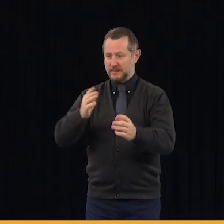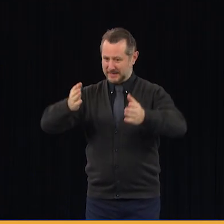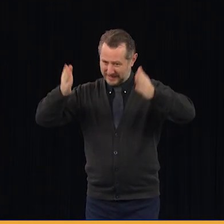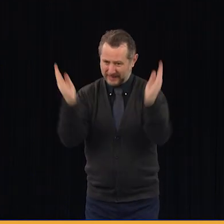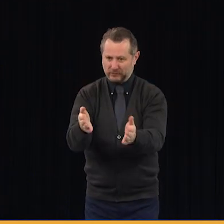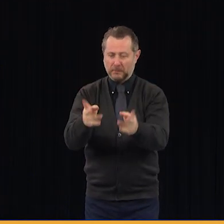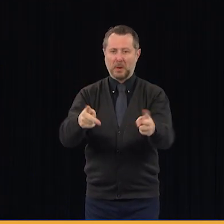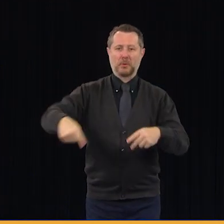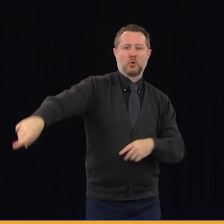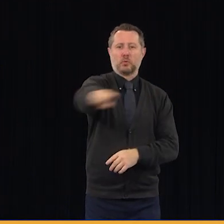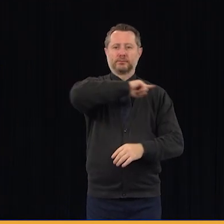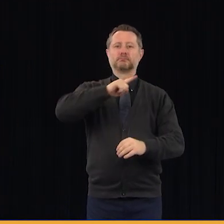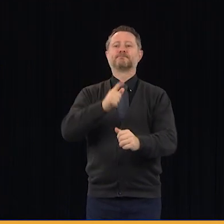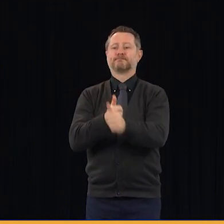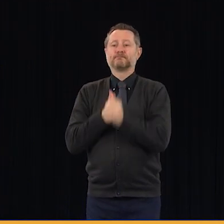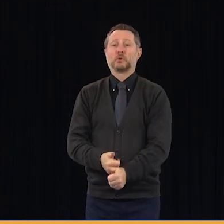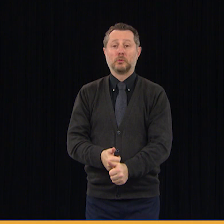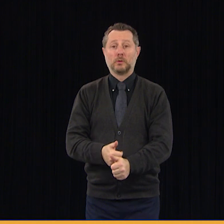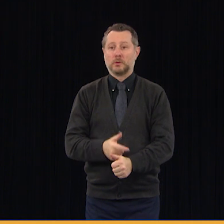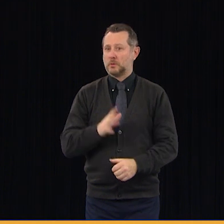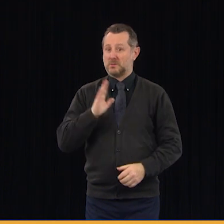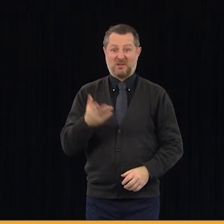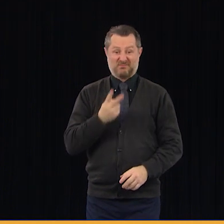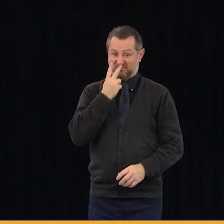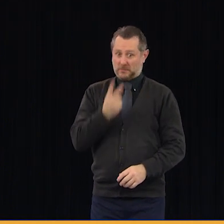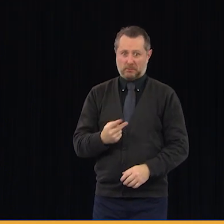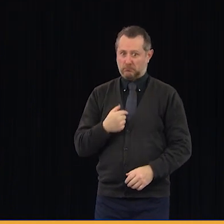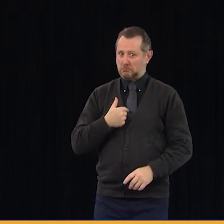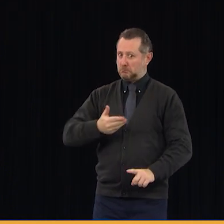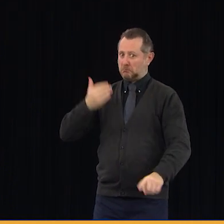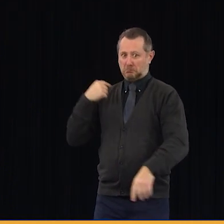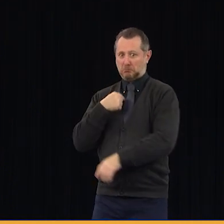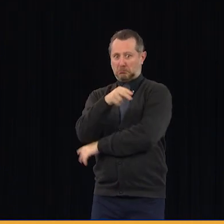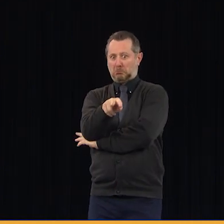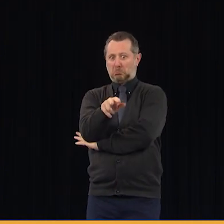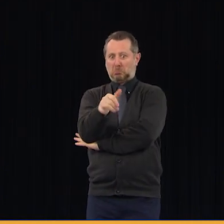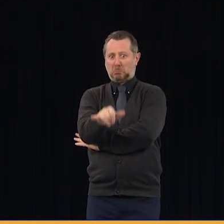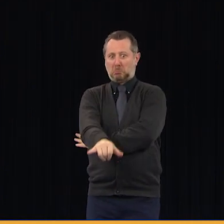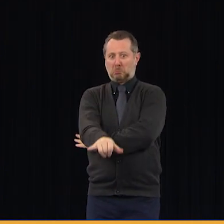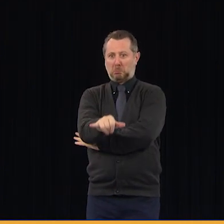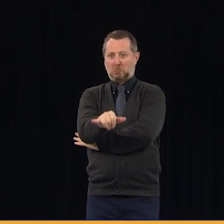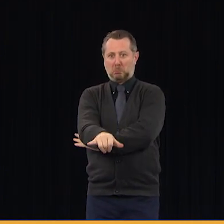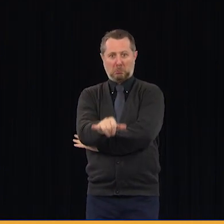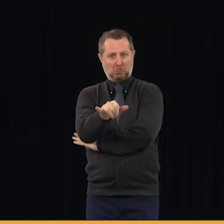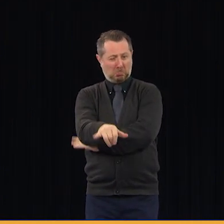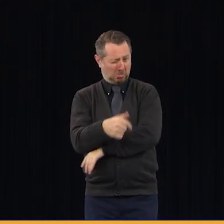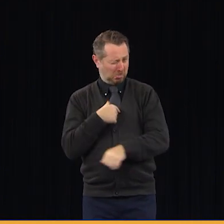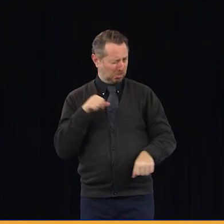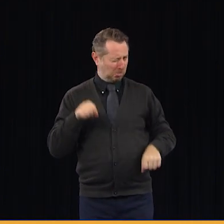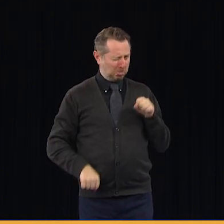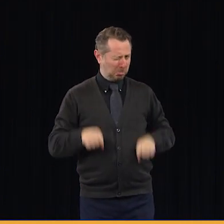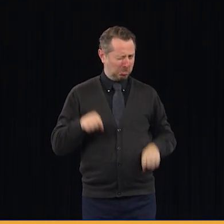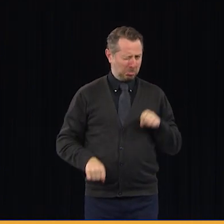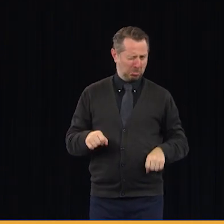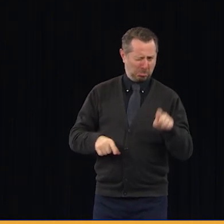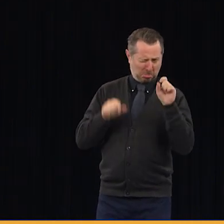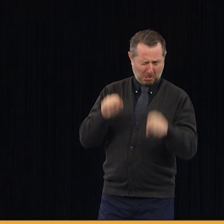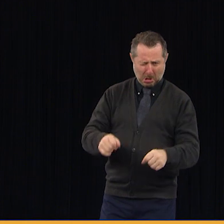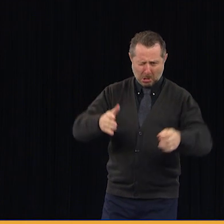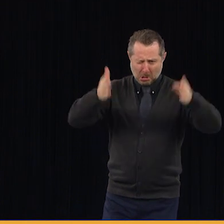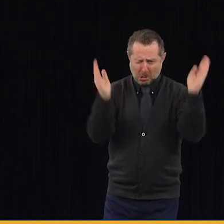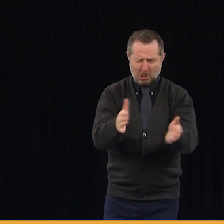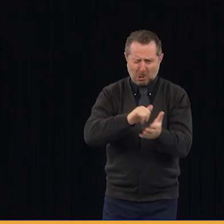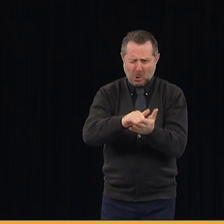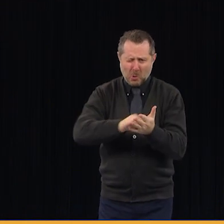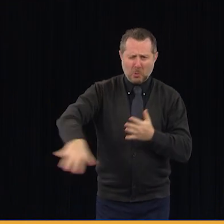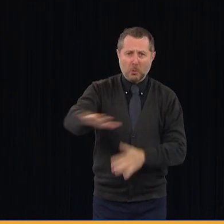we have never seen it done before in this country, and we don't know if you can do it. So that is the